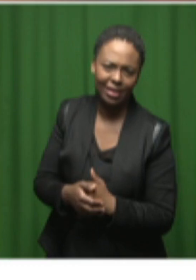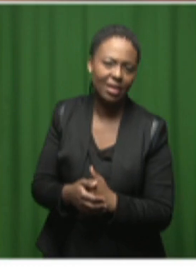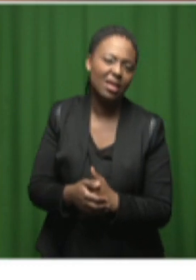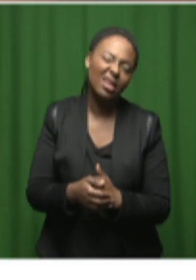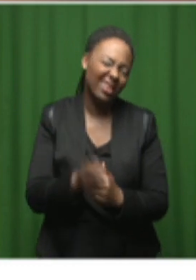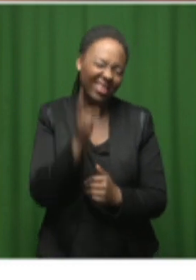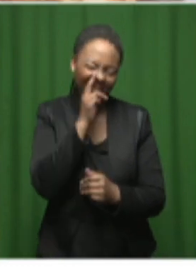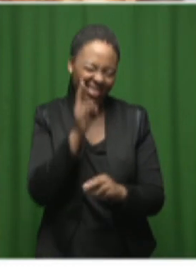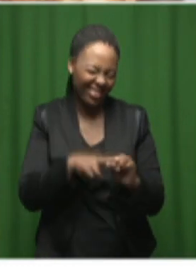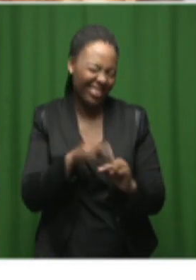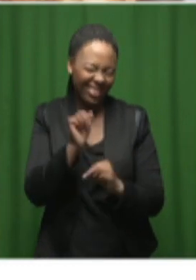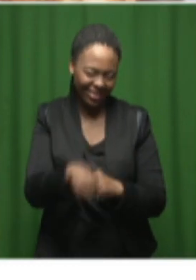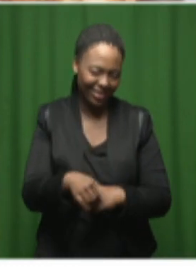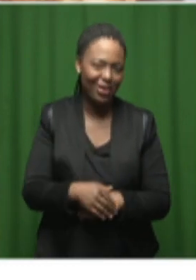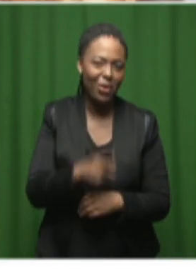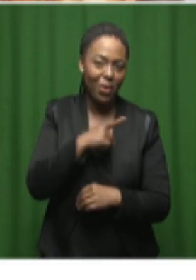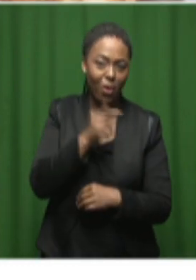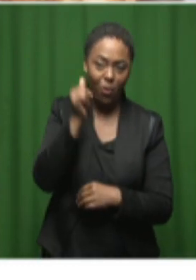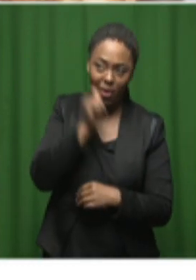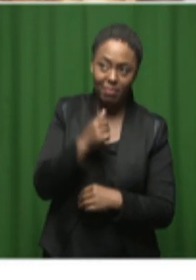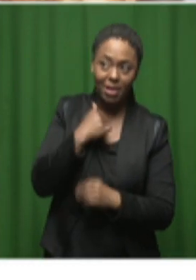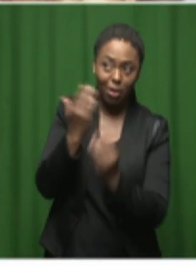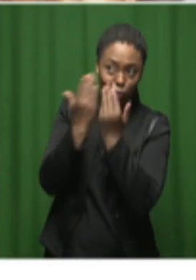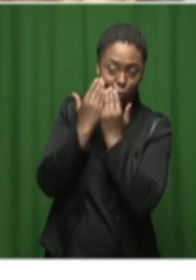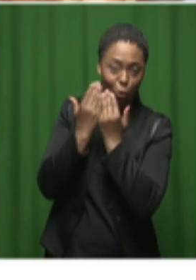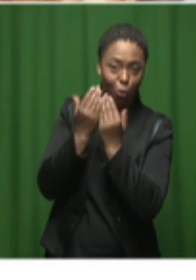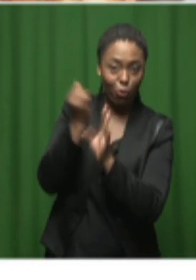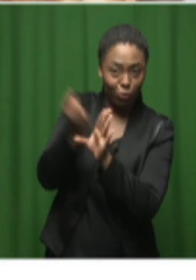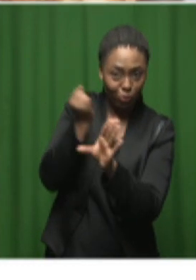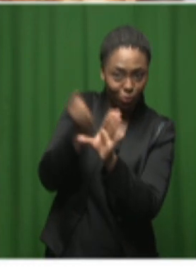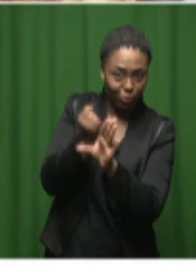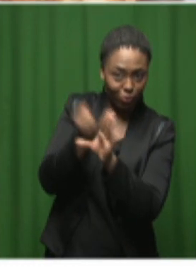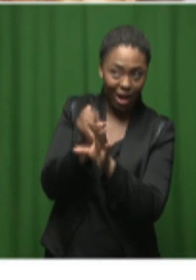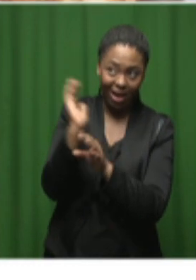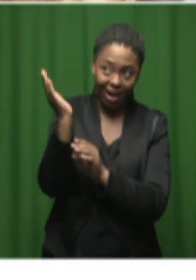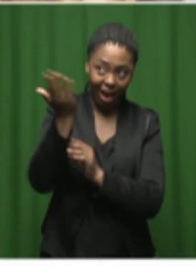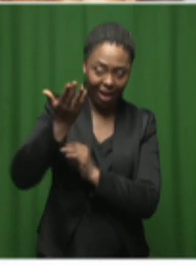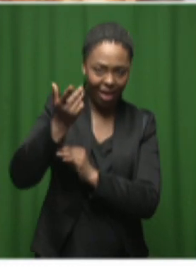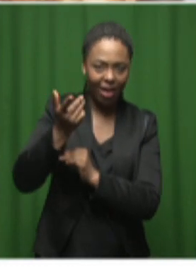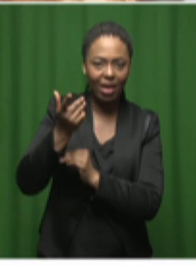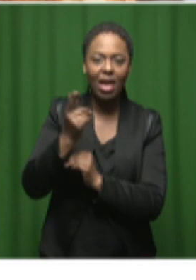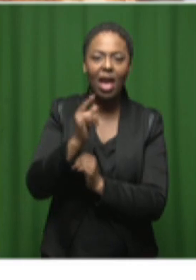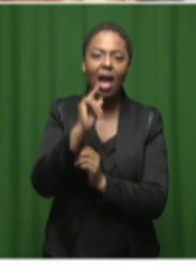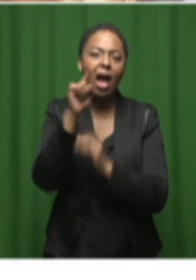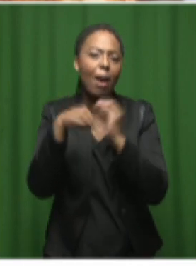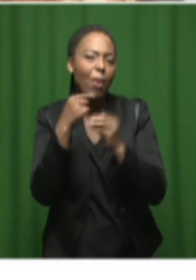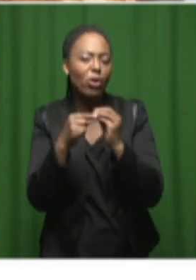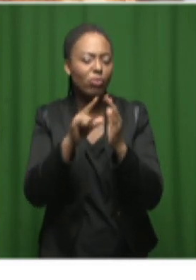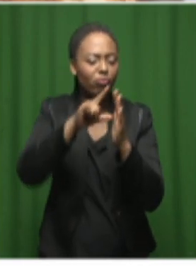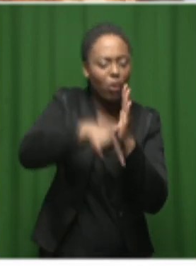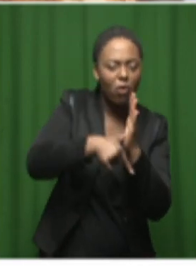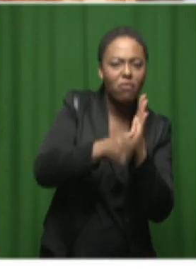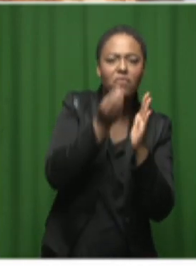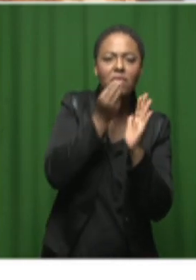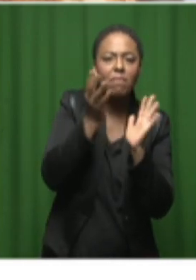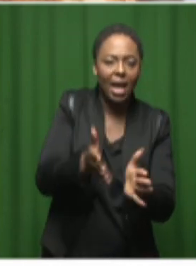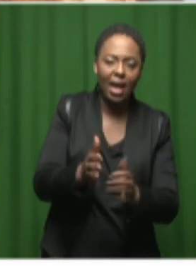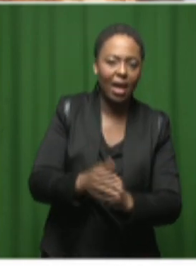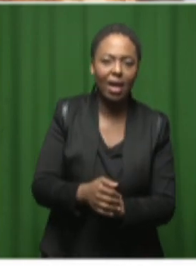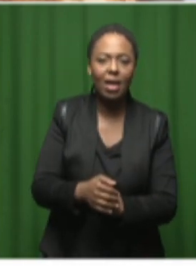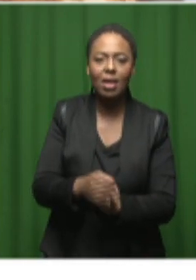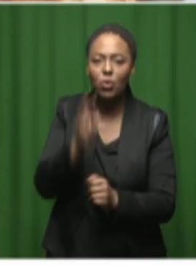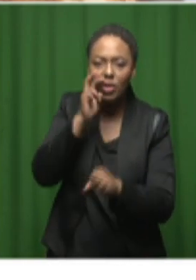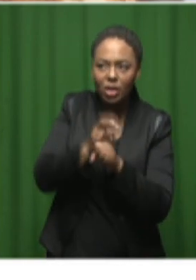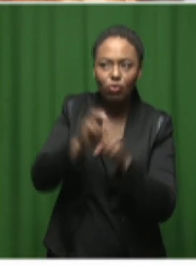funny because when I was in culinary school, they don't teach you about food styling. They just teach you the chef aspect of it, that you need to